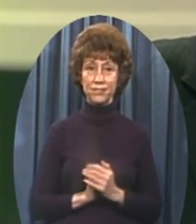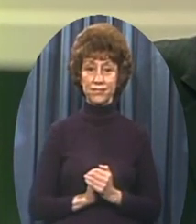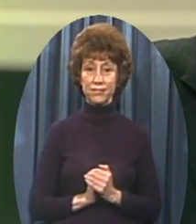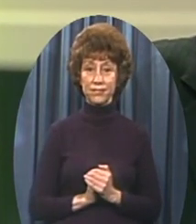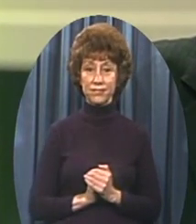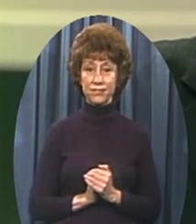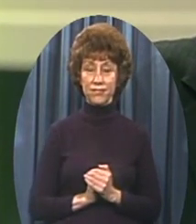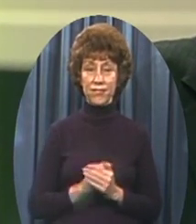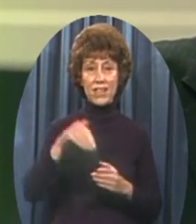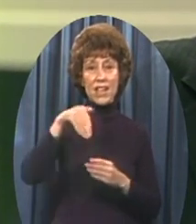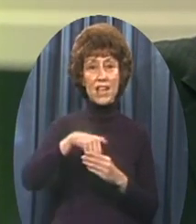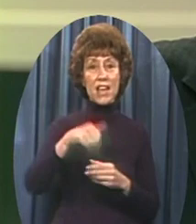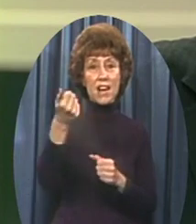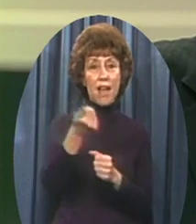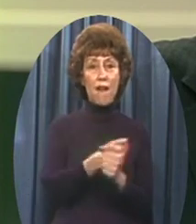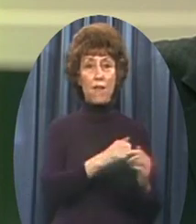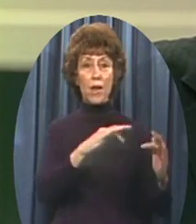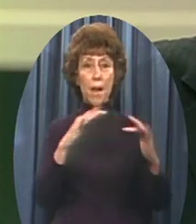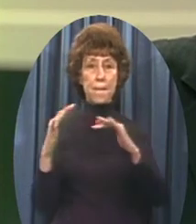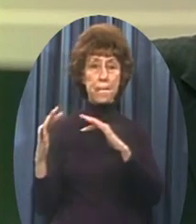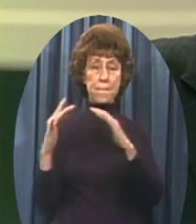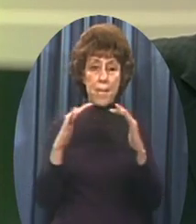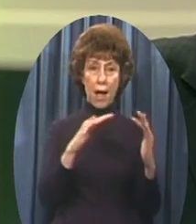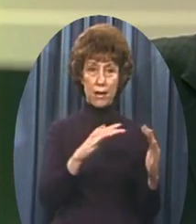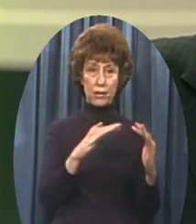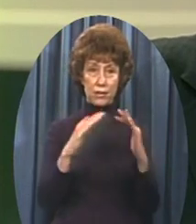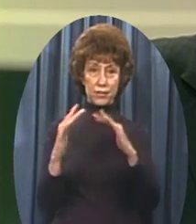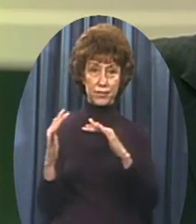In every battle,